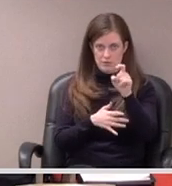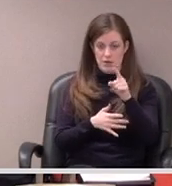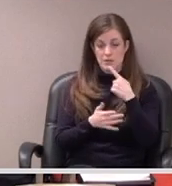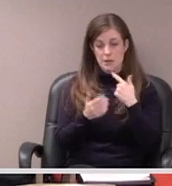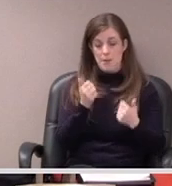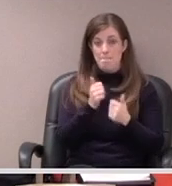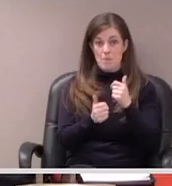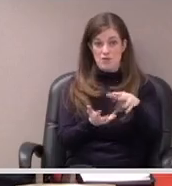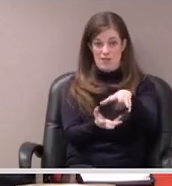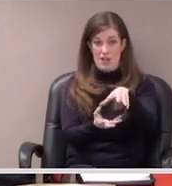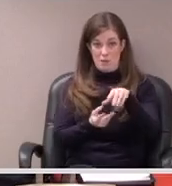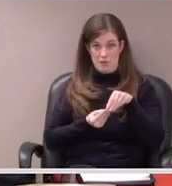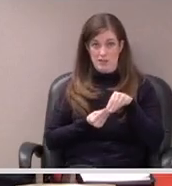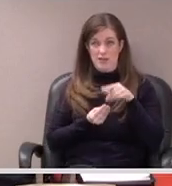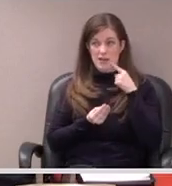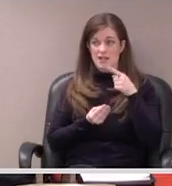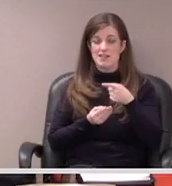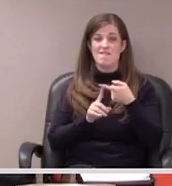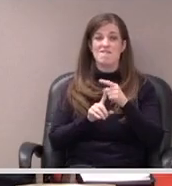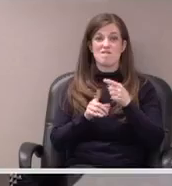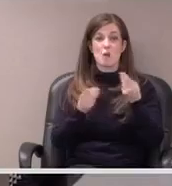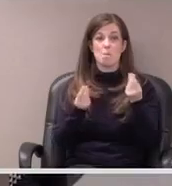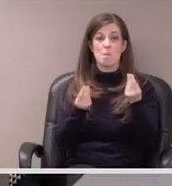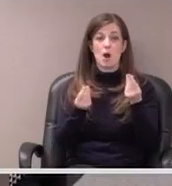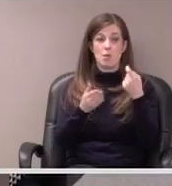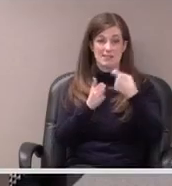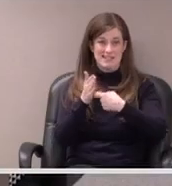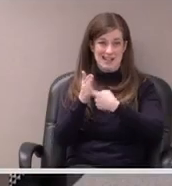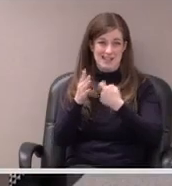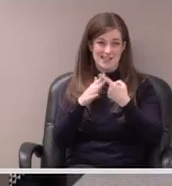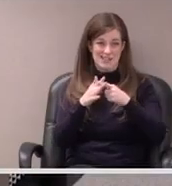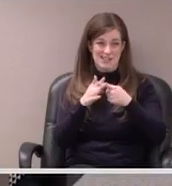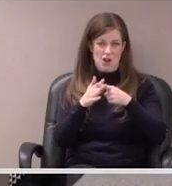of our revenue comes in from property taxes starting